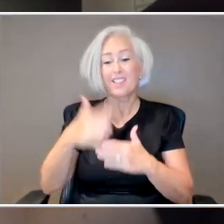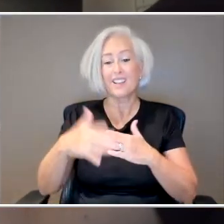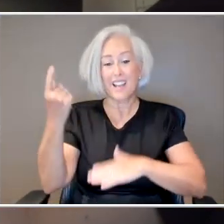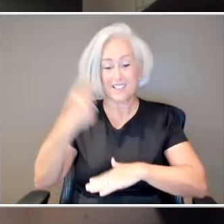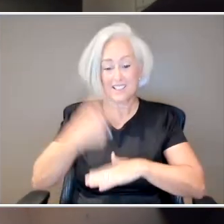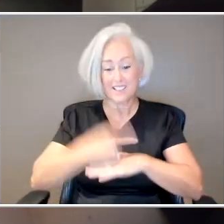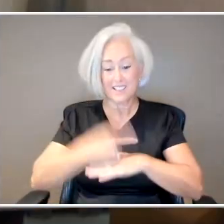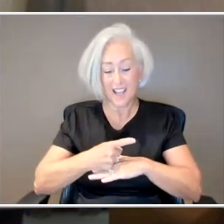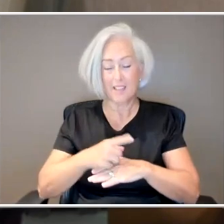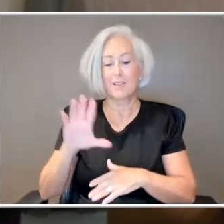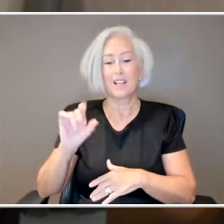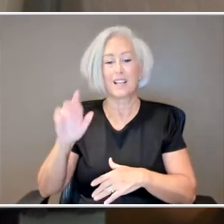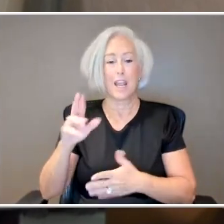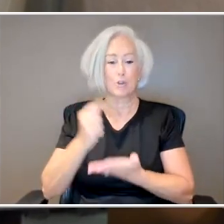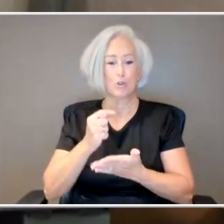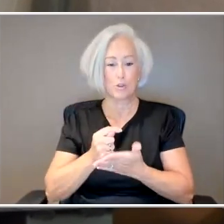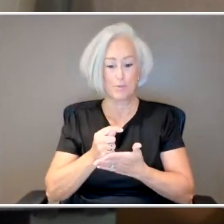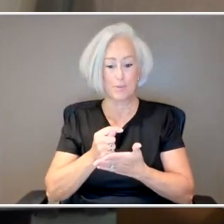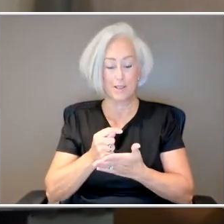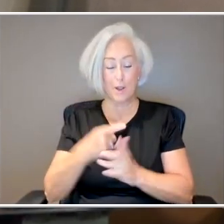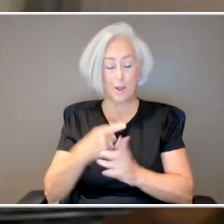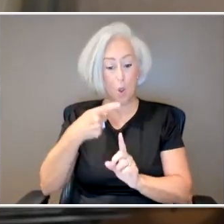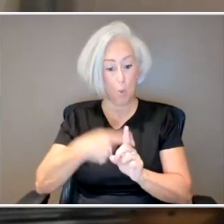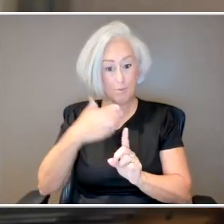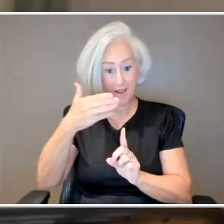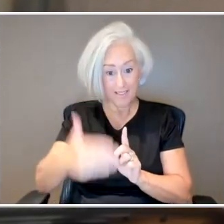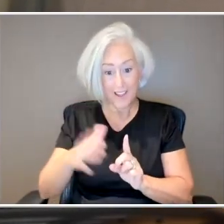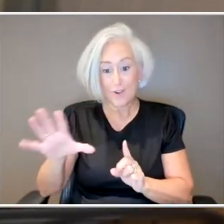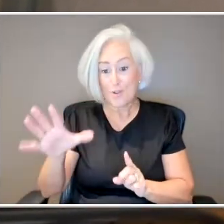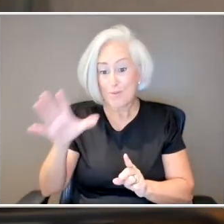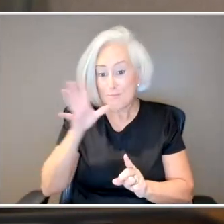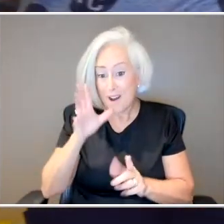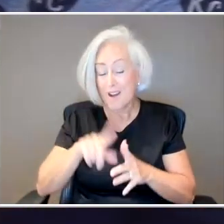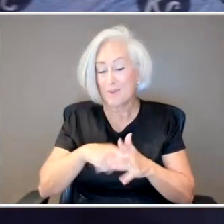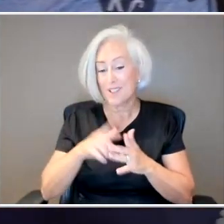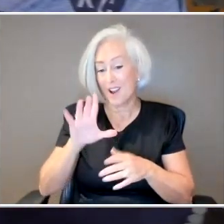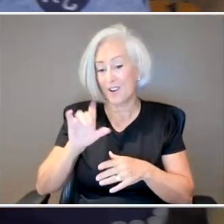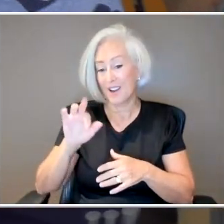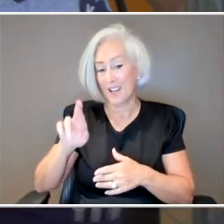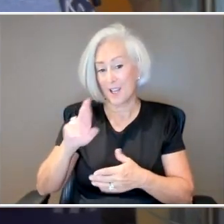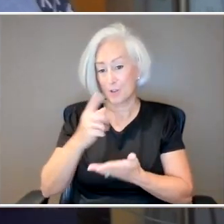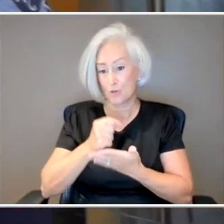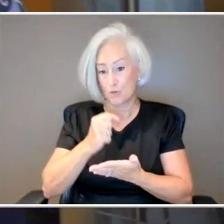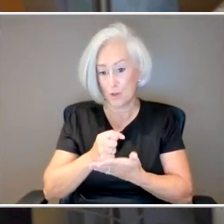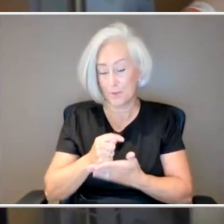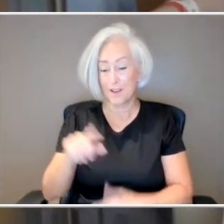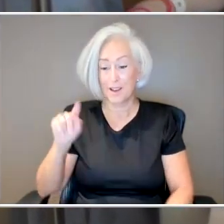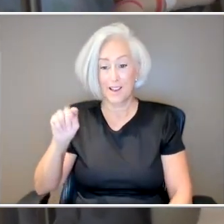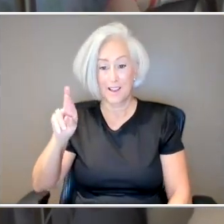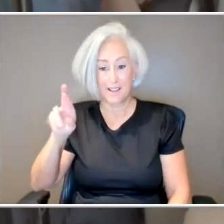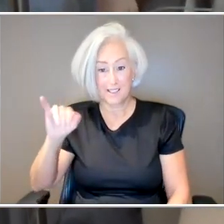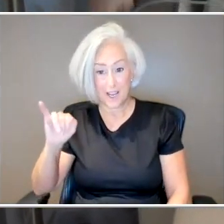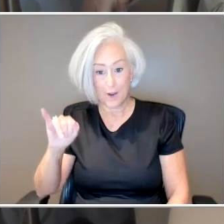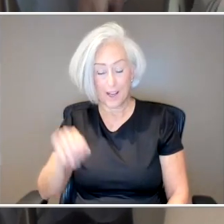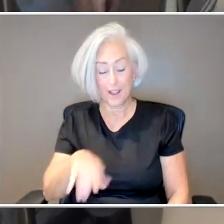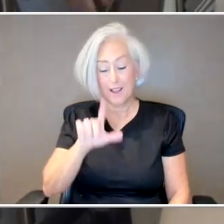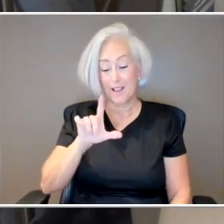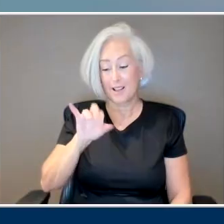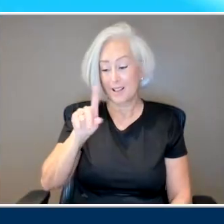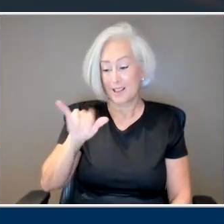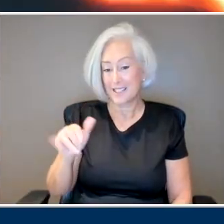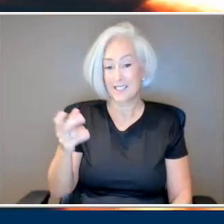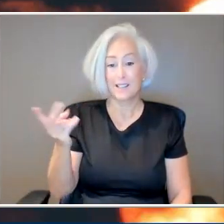her mom started her own cancer treatment. Meet Terry and Lindsay, mother and daughter fighting different cancers at the same time.